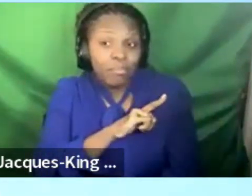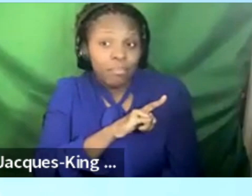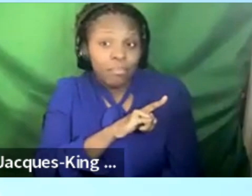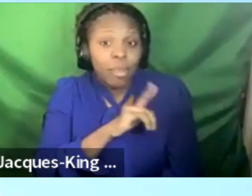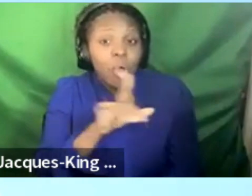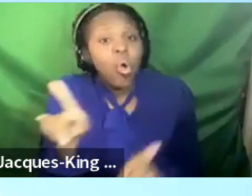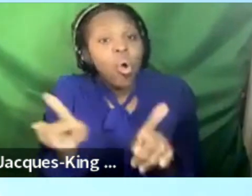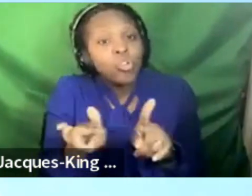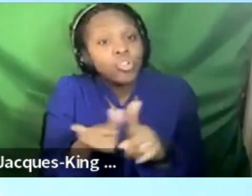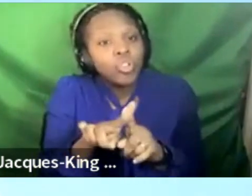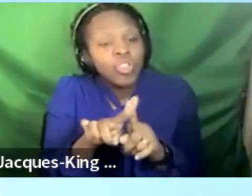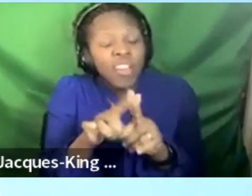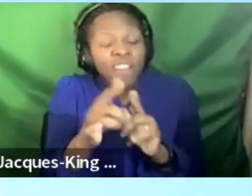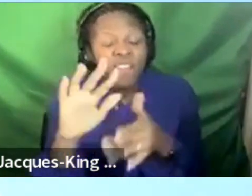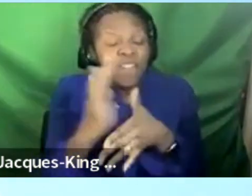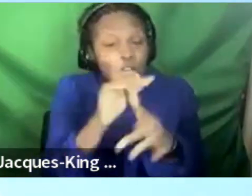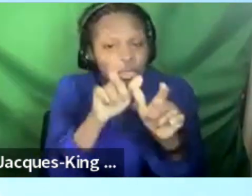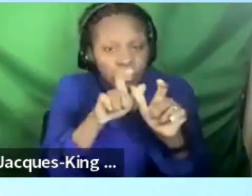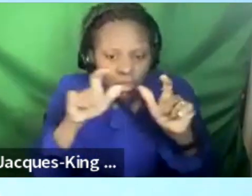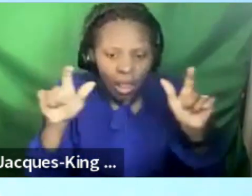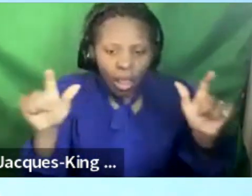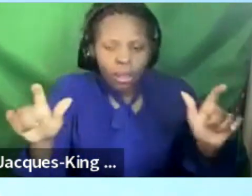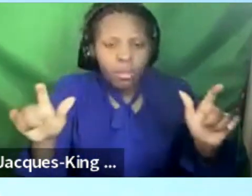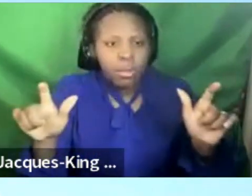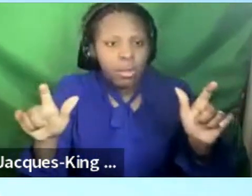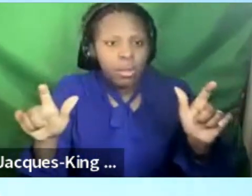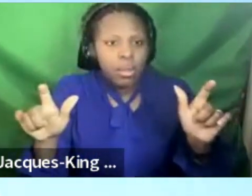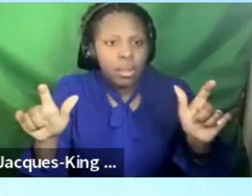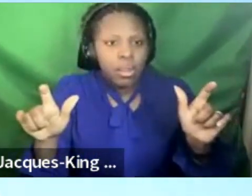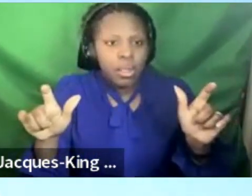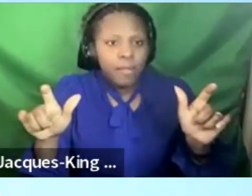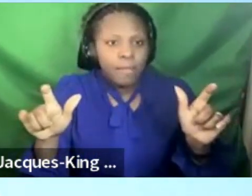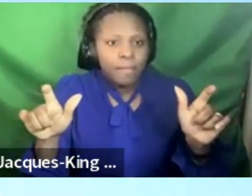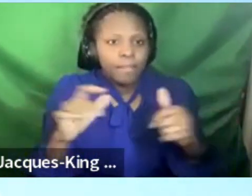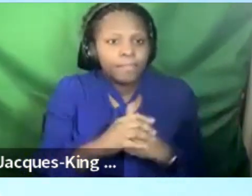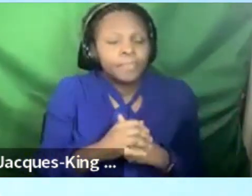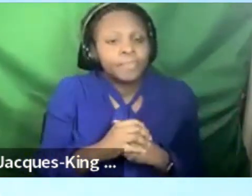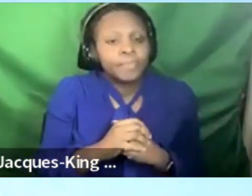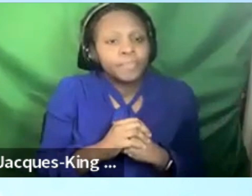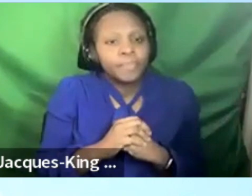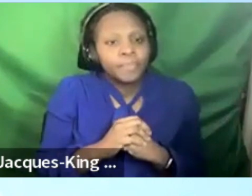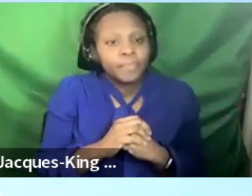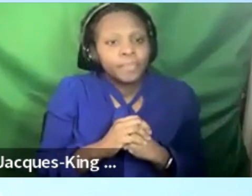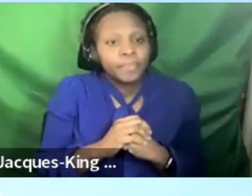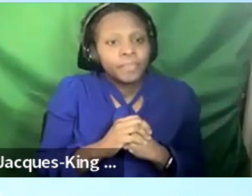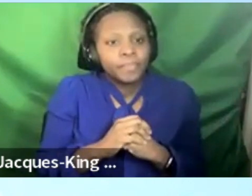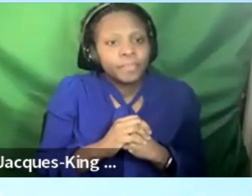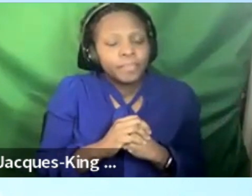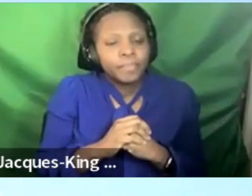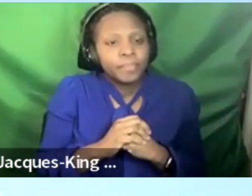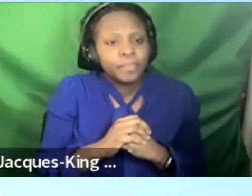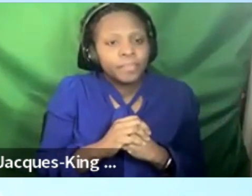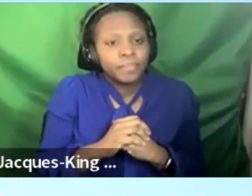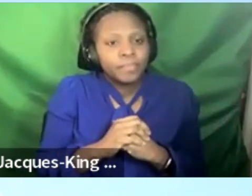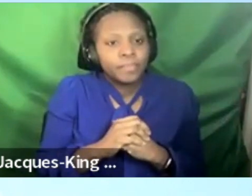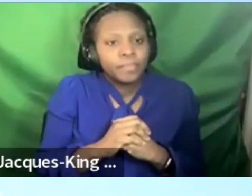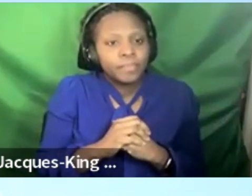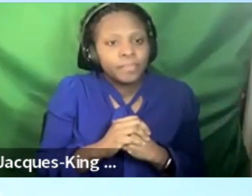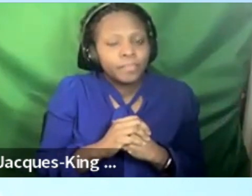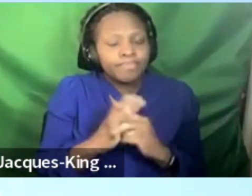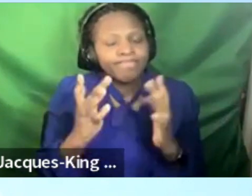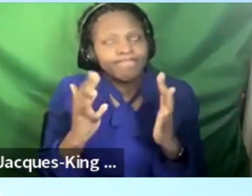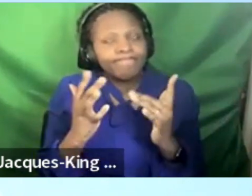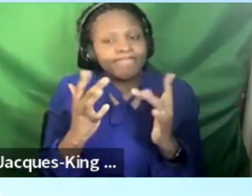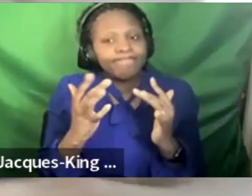And that's a Titanic poem for a reason, but also just that first line of that